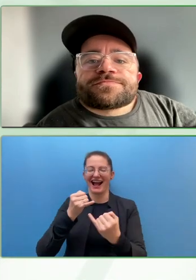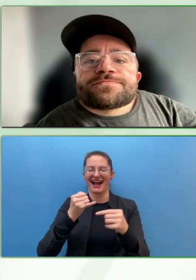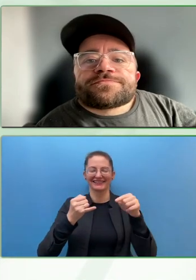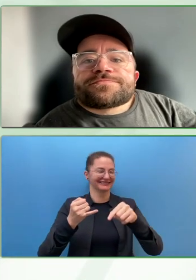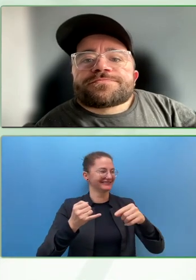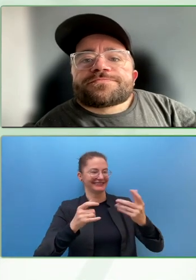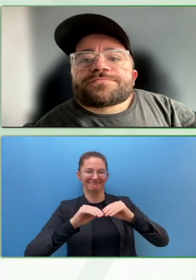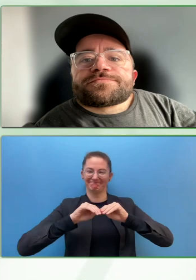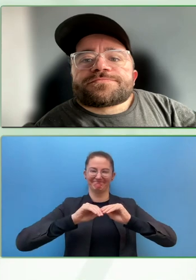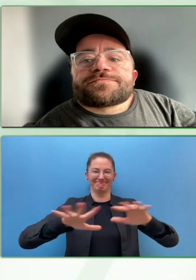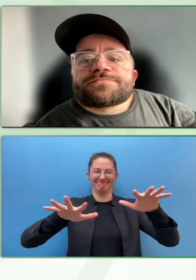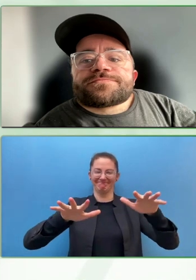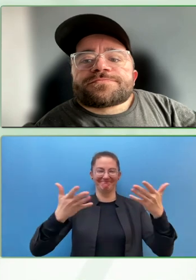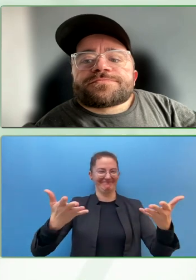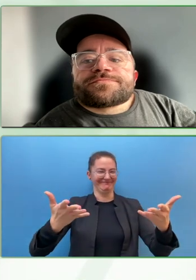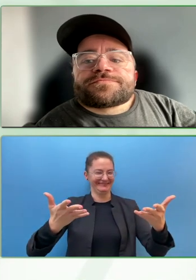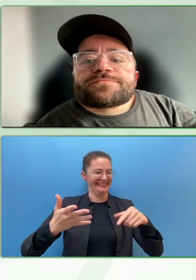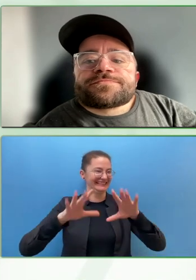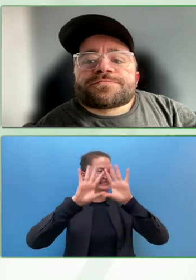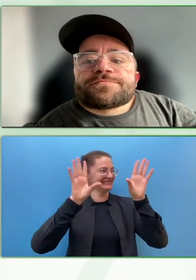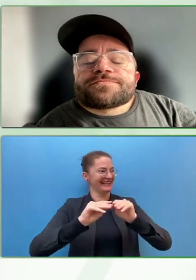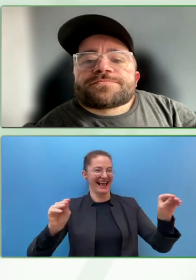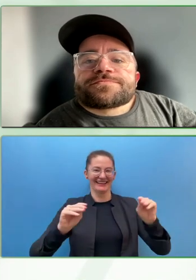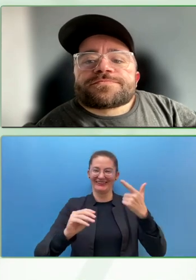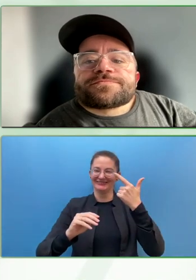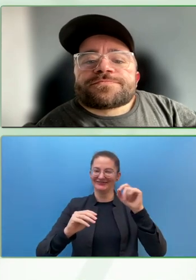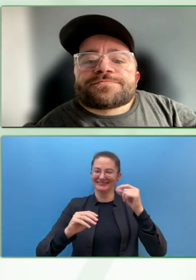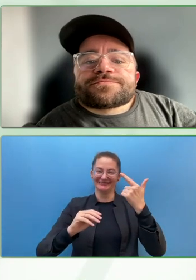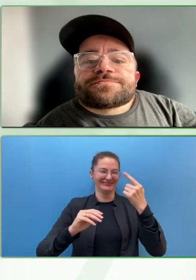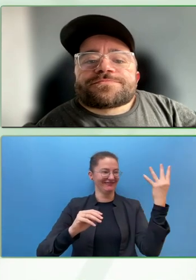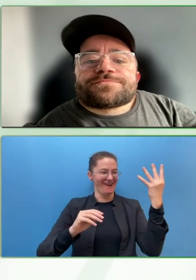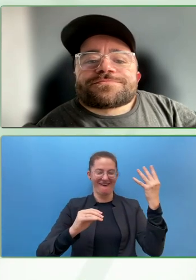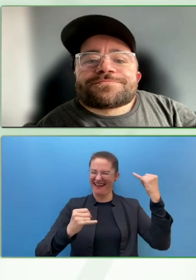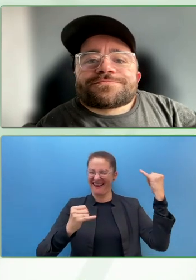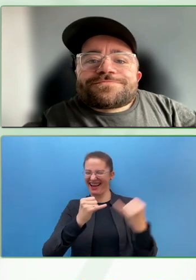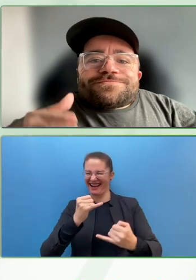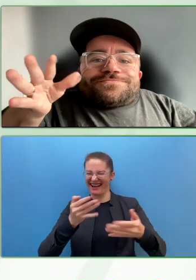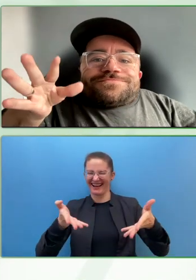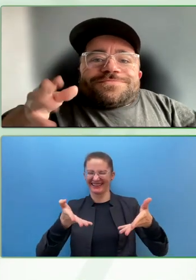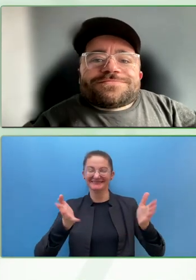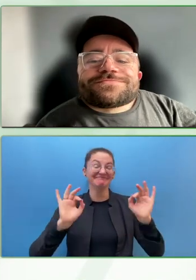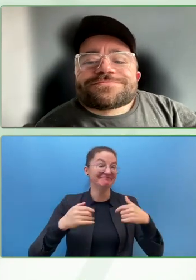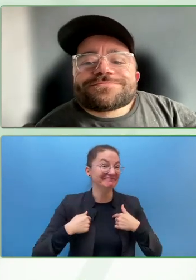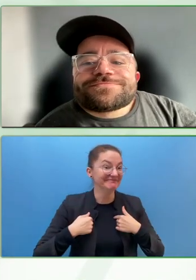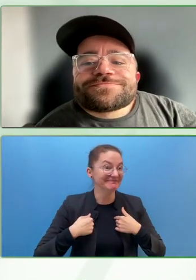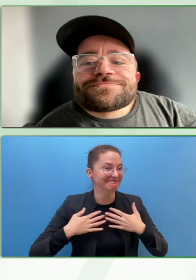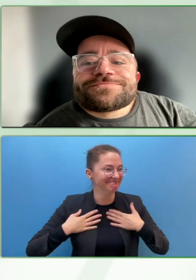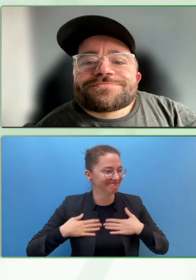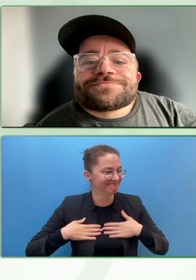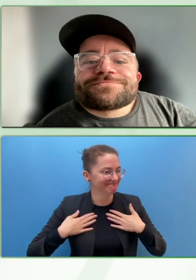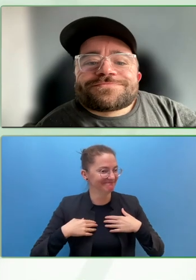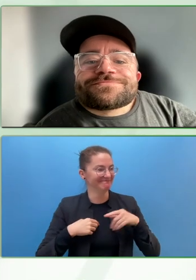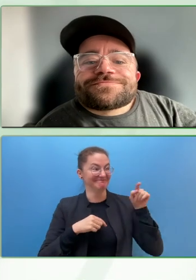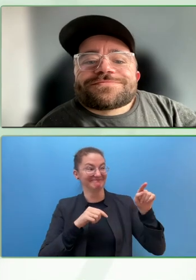2024. I have the pleasure of being here with Dom HYAMS from Purple Goat, and I have